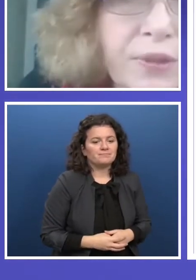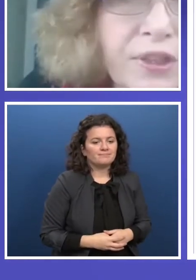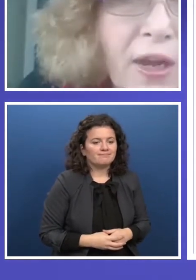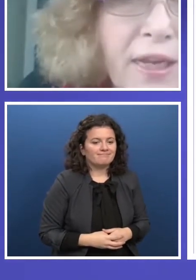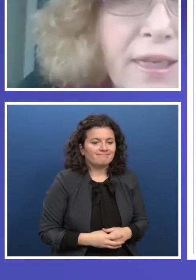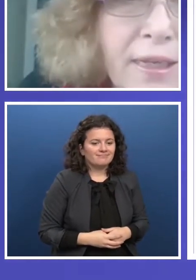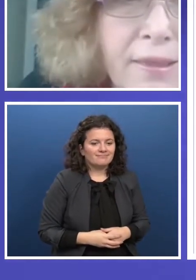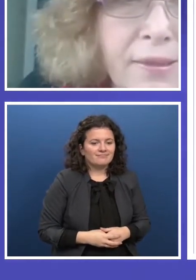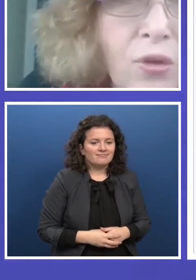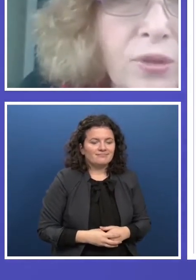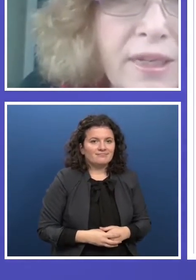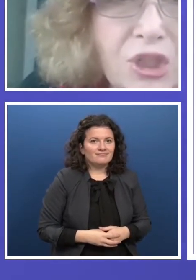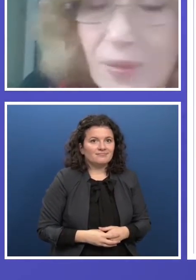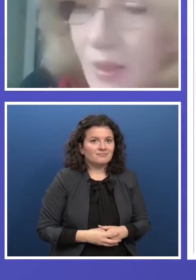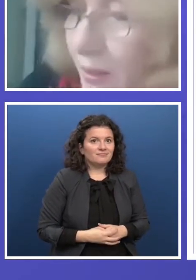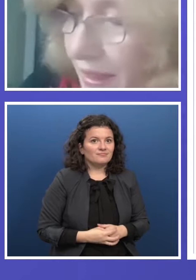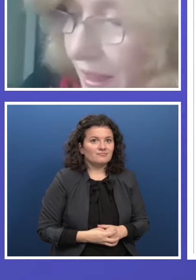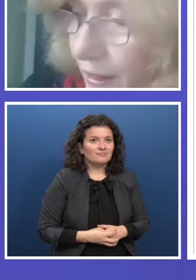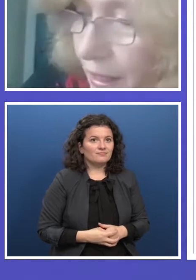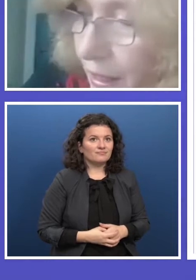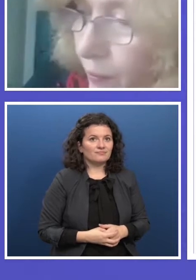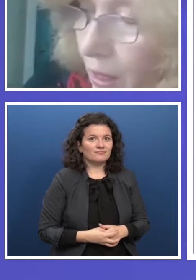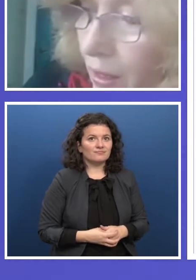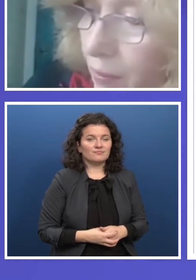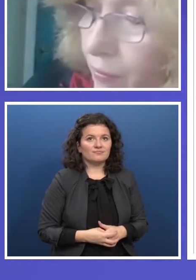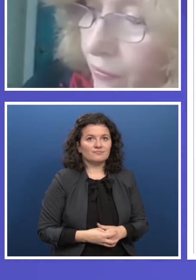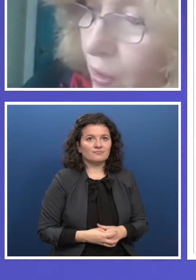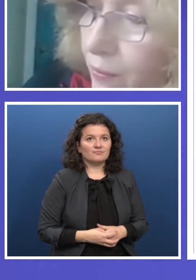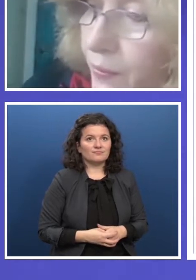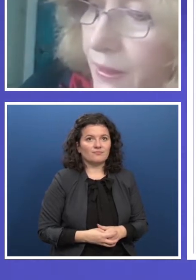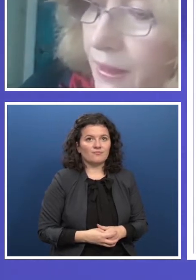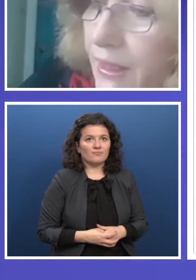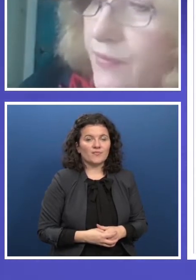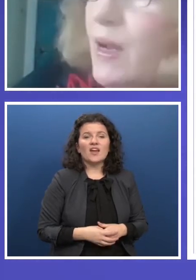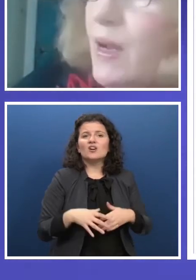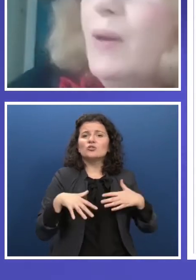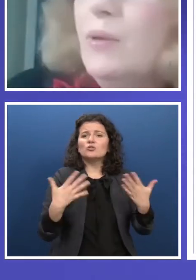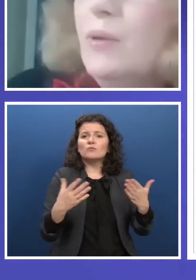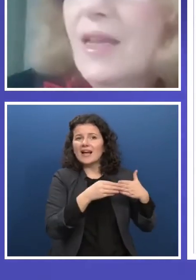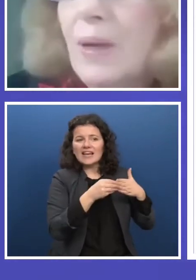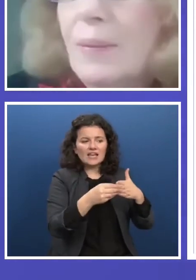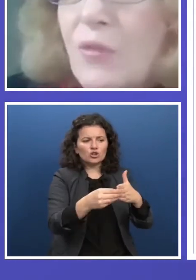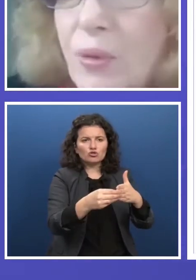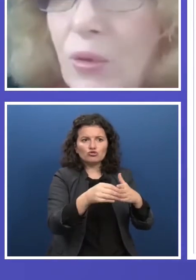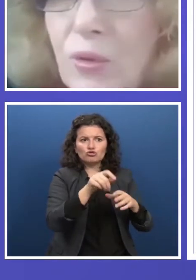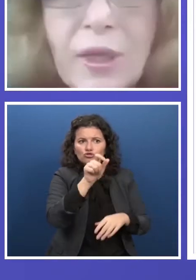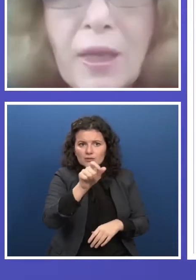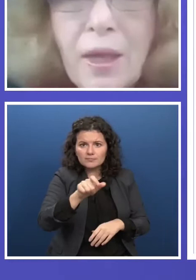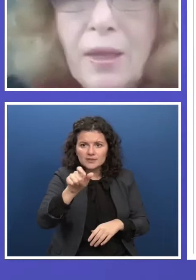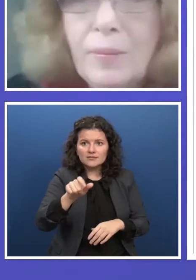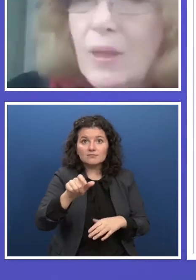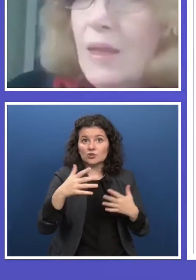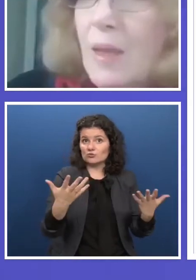Looking at the findings on leadership specifically from the Delivered by Women, Led by Men